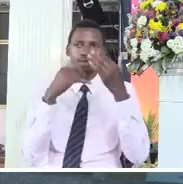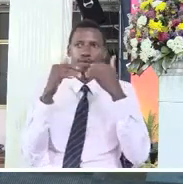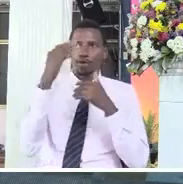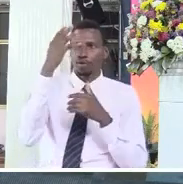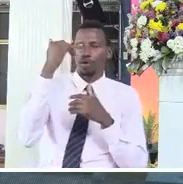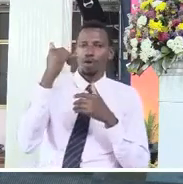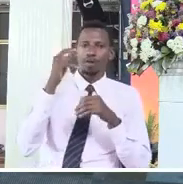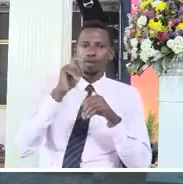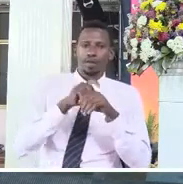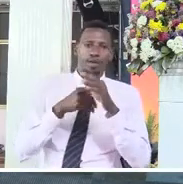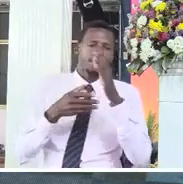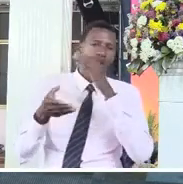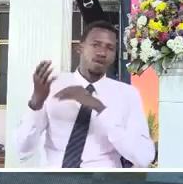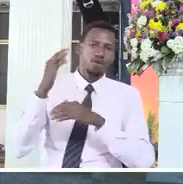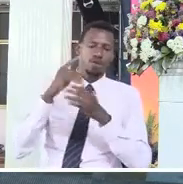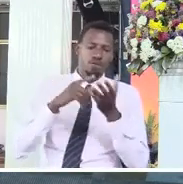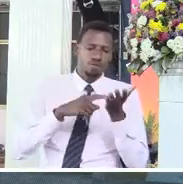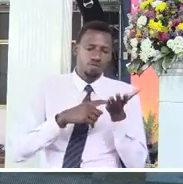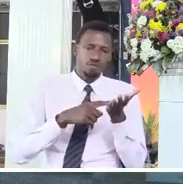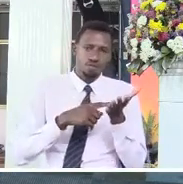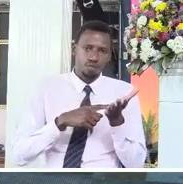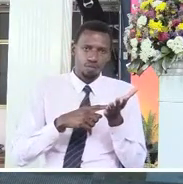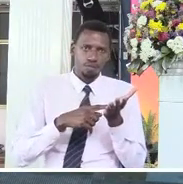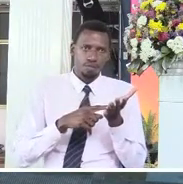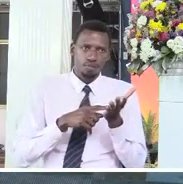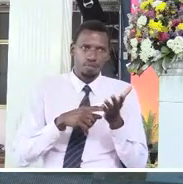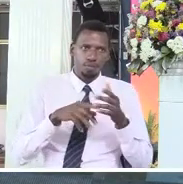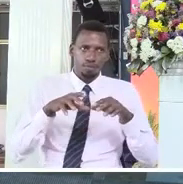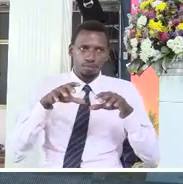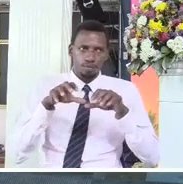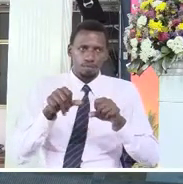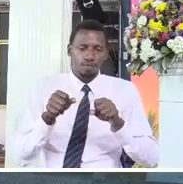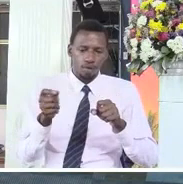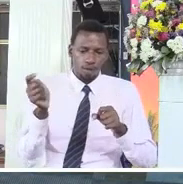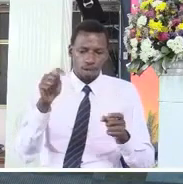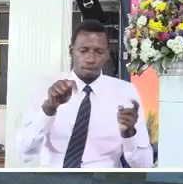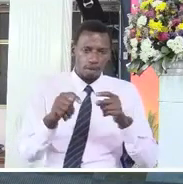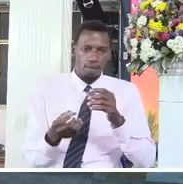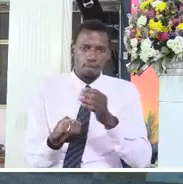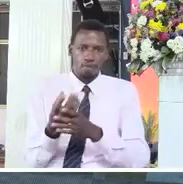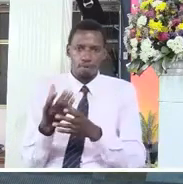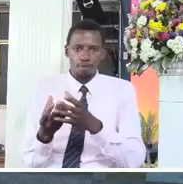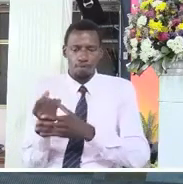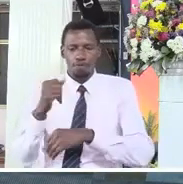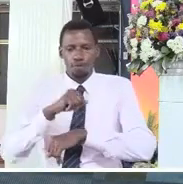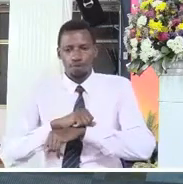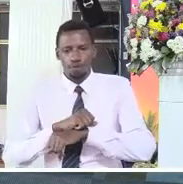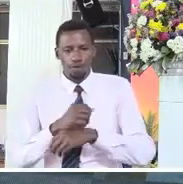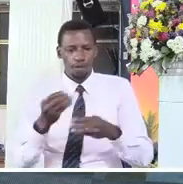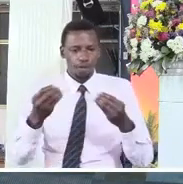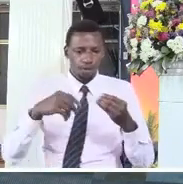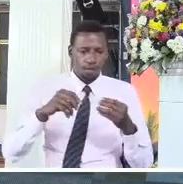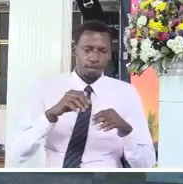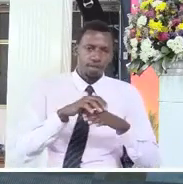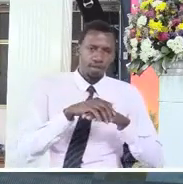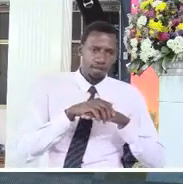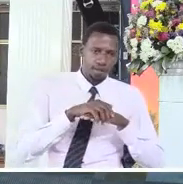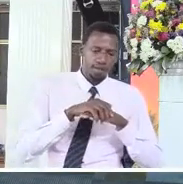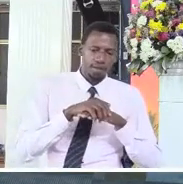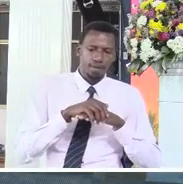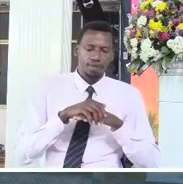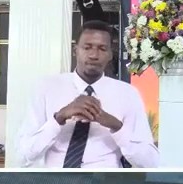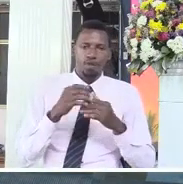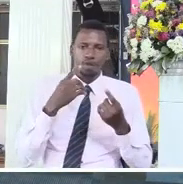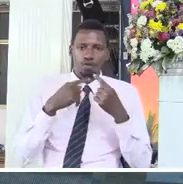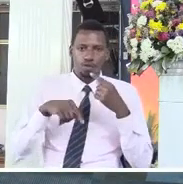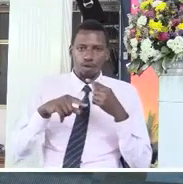times. The white colonialists came, they established schools, they taught us English, they taught us to speak the language of